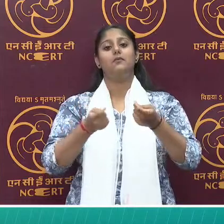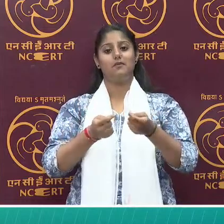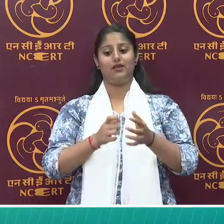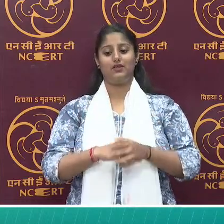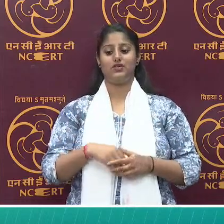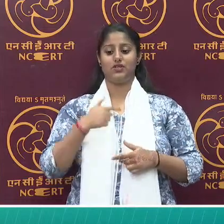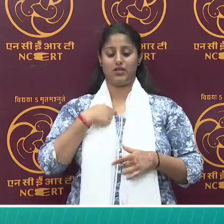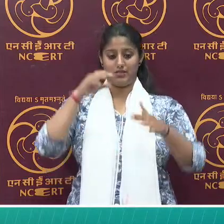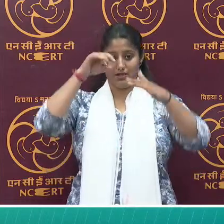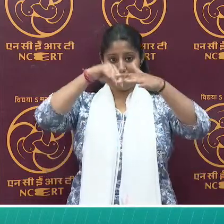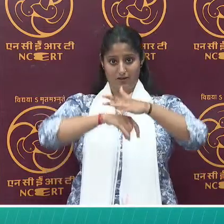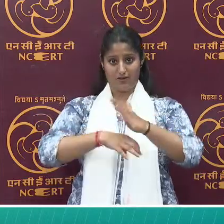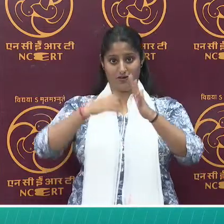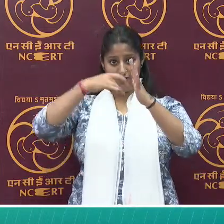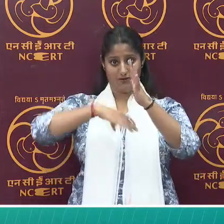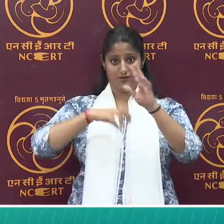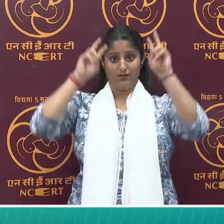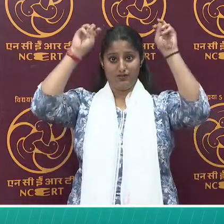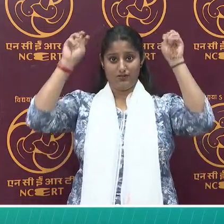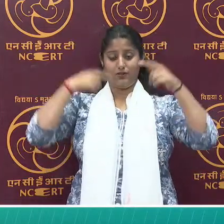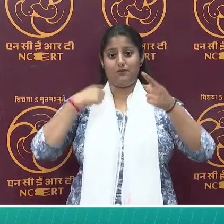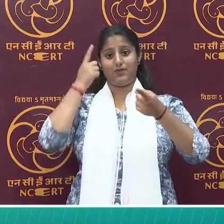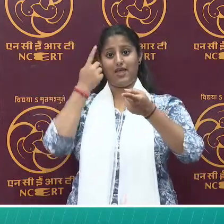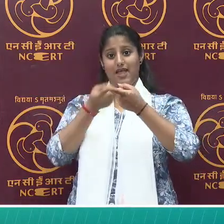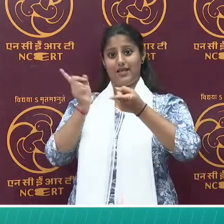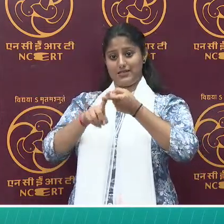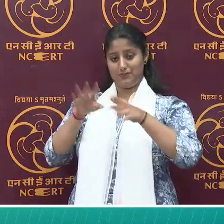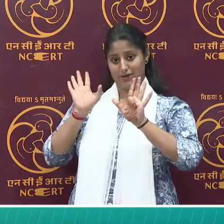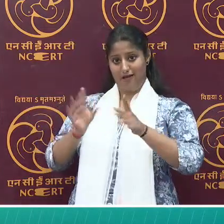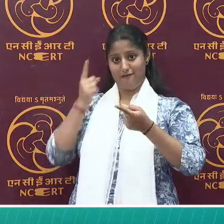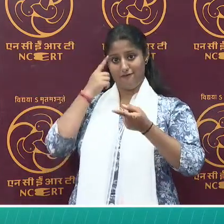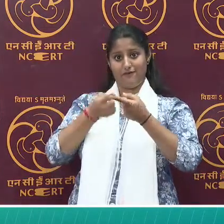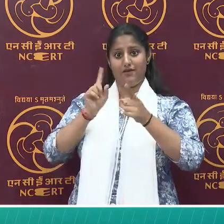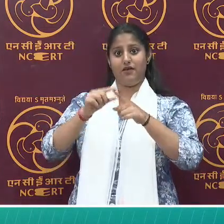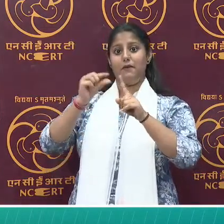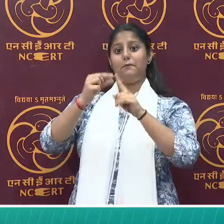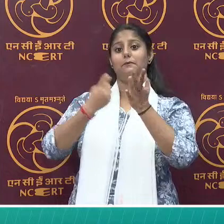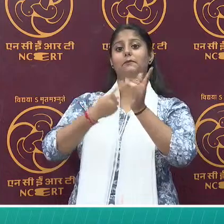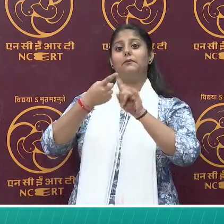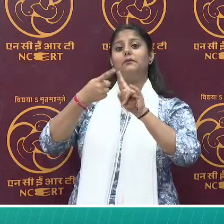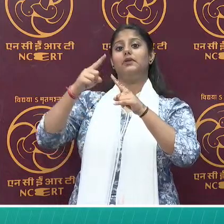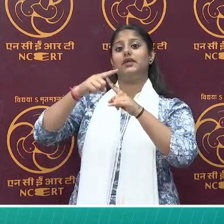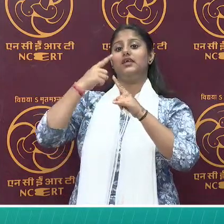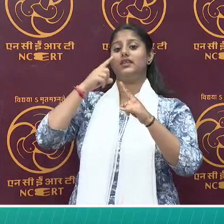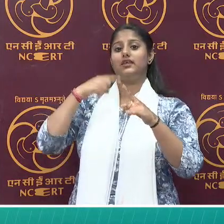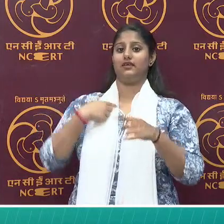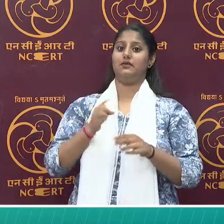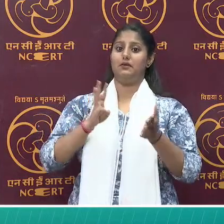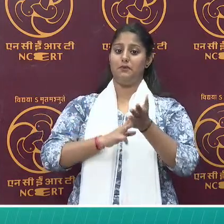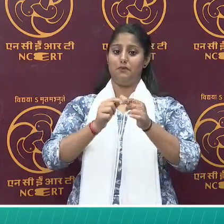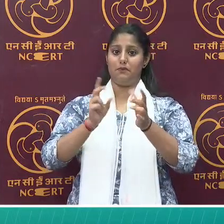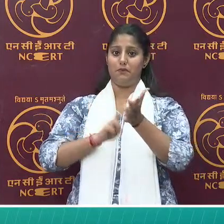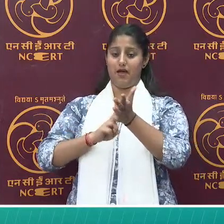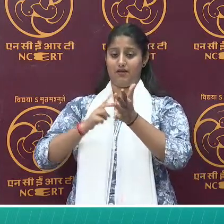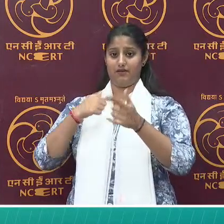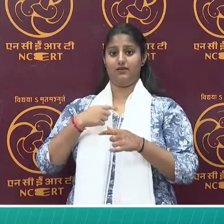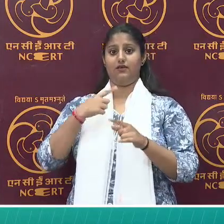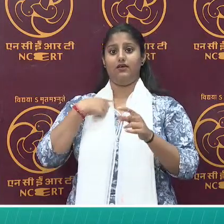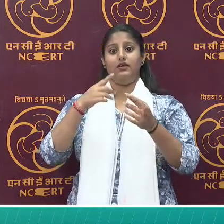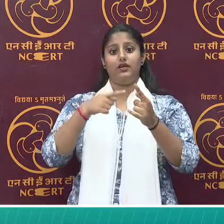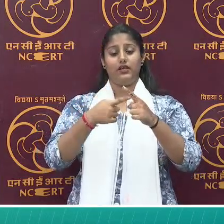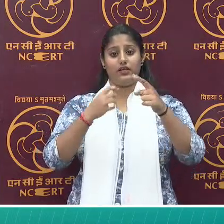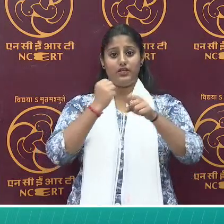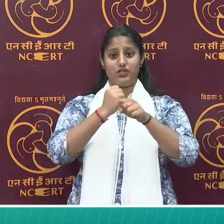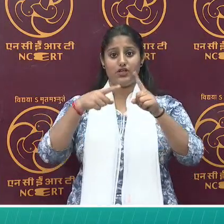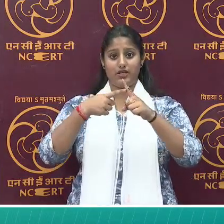into this topic, we are joined by our expert Miss Preeti Maan. Ma'am is TGT Science in Bal